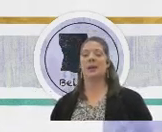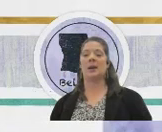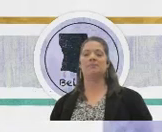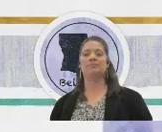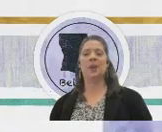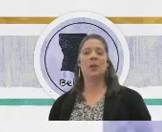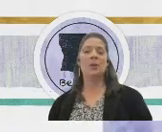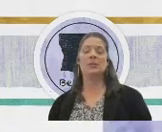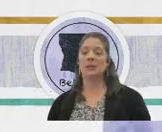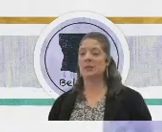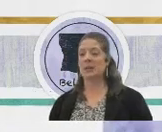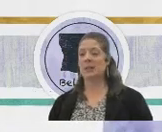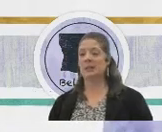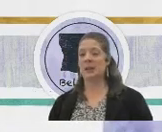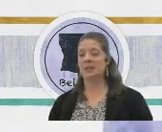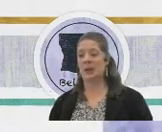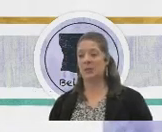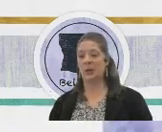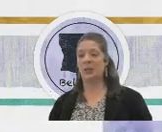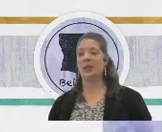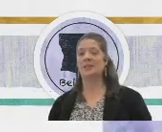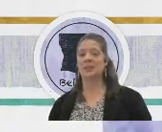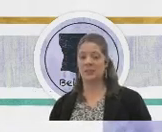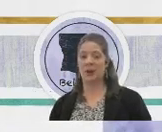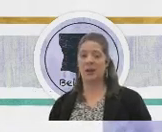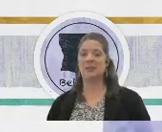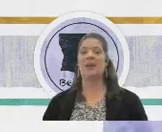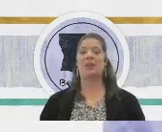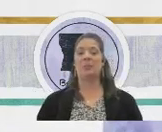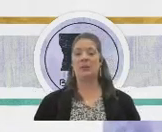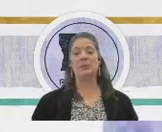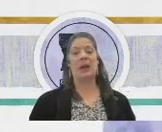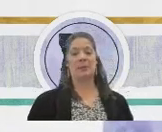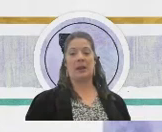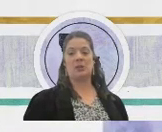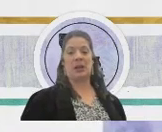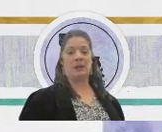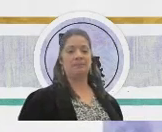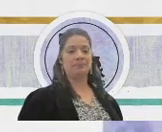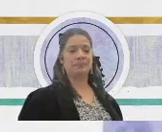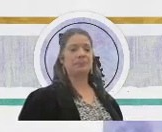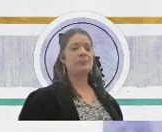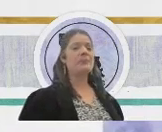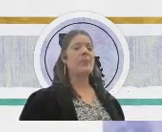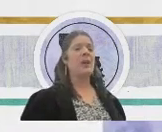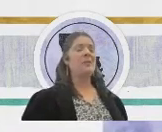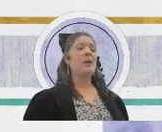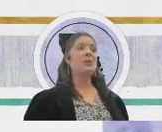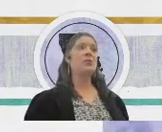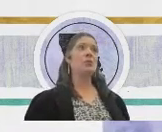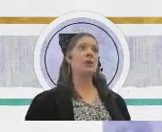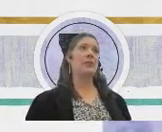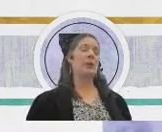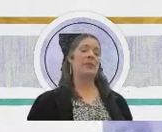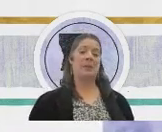it, we extended that deadline to May 20th, that's this Friday, to have any appeals application in.